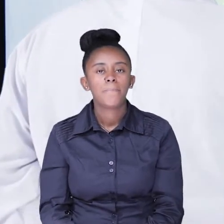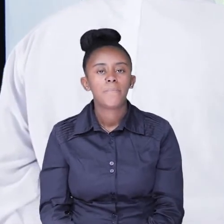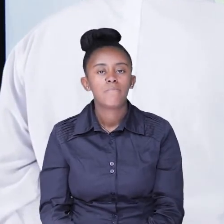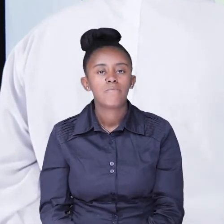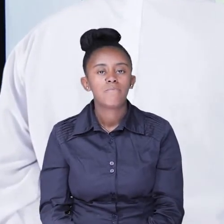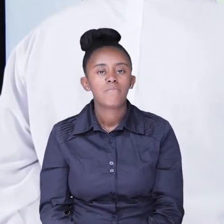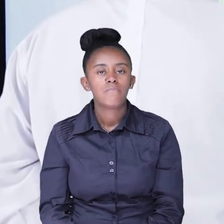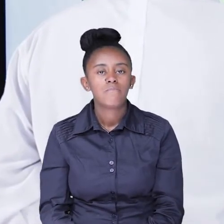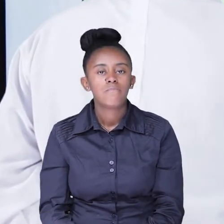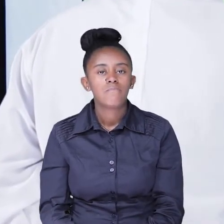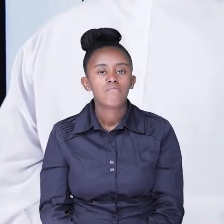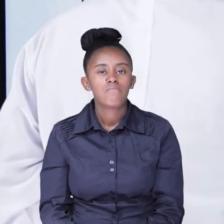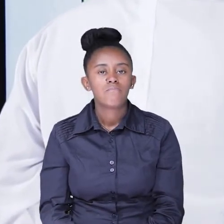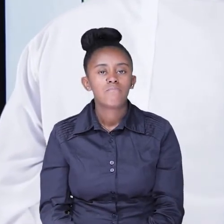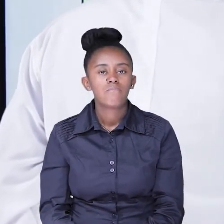0.